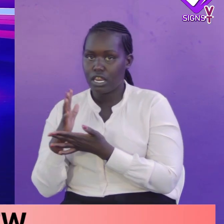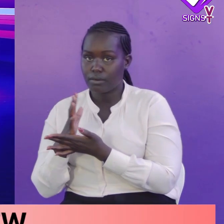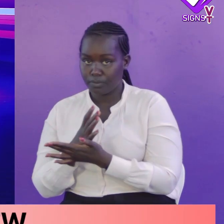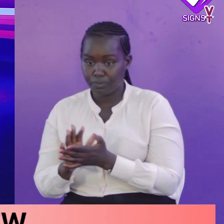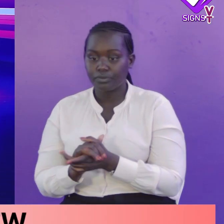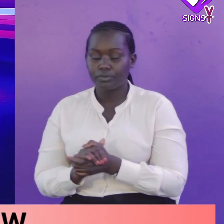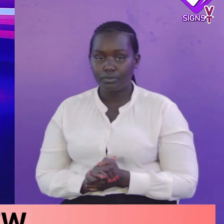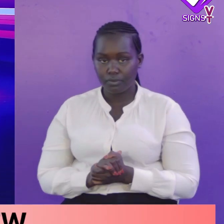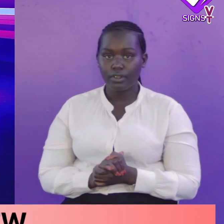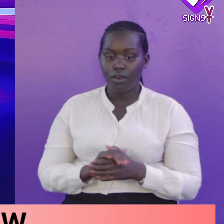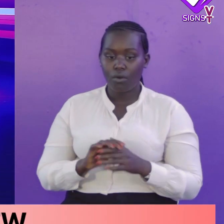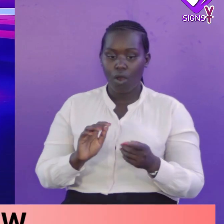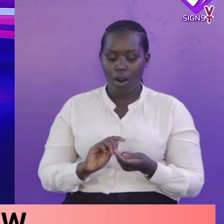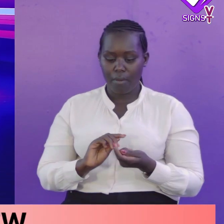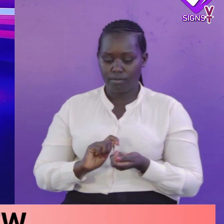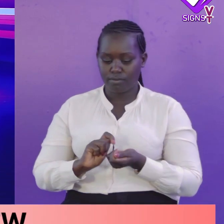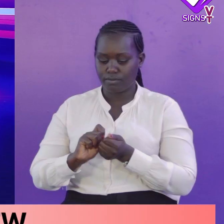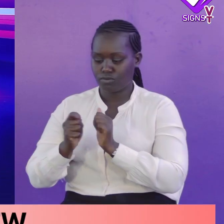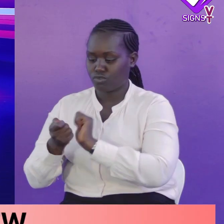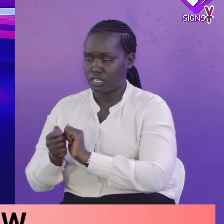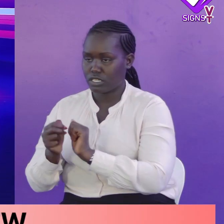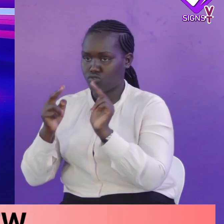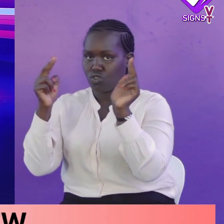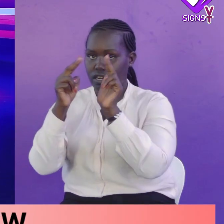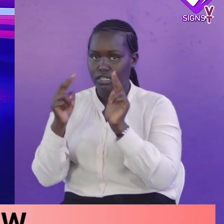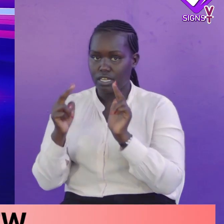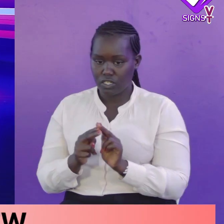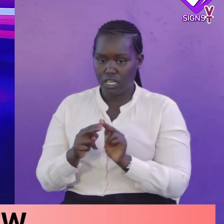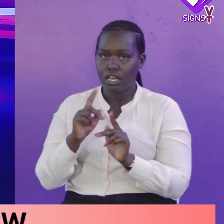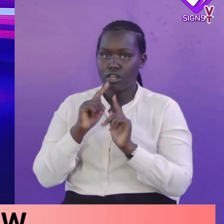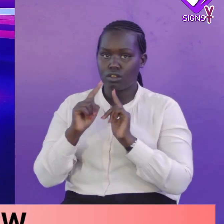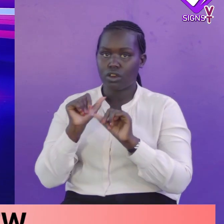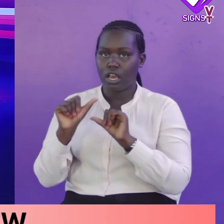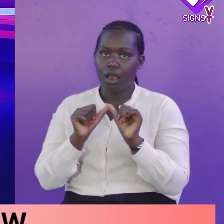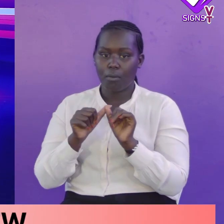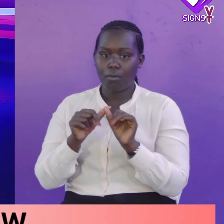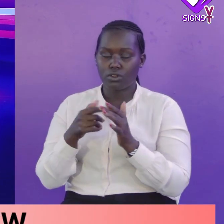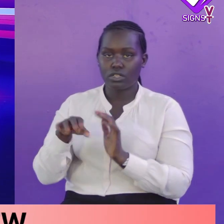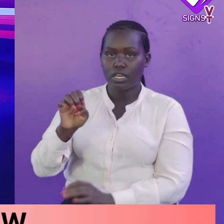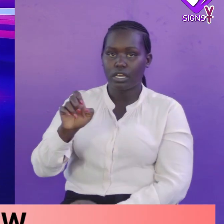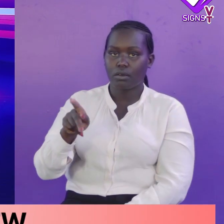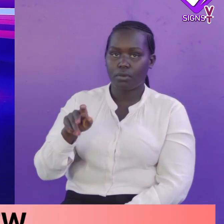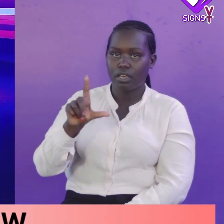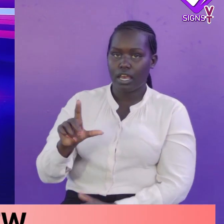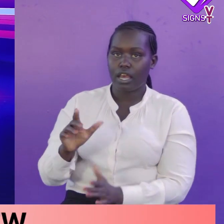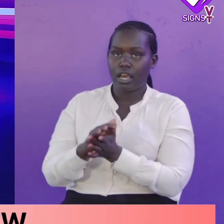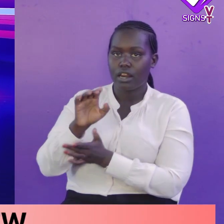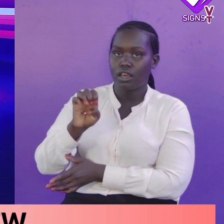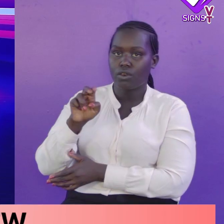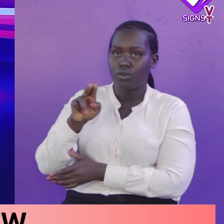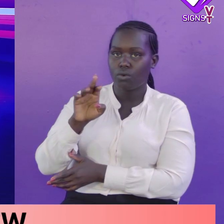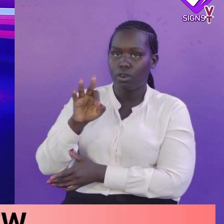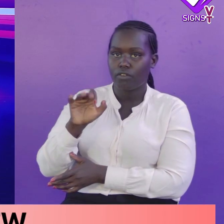we'll be switching gears internationally and talk about the English Premier League and the UEFA Champions